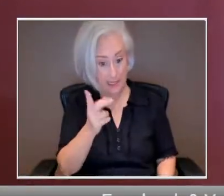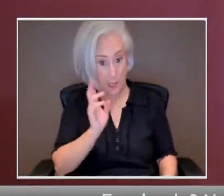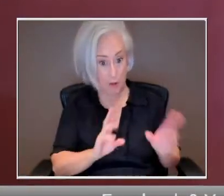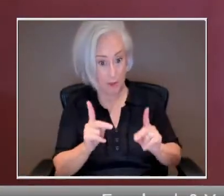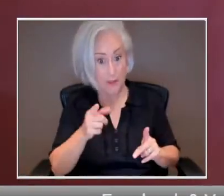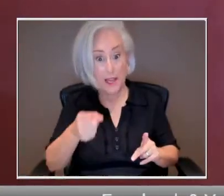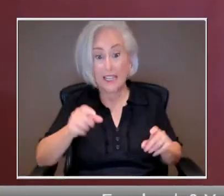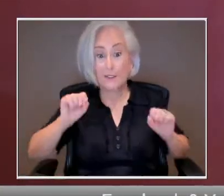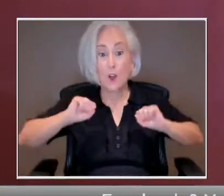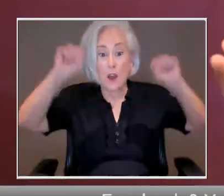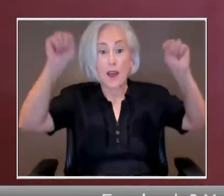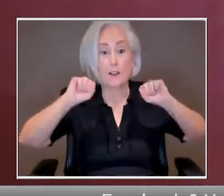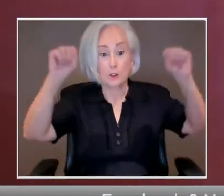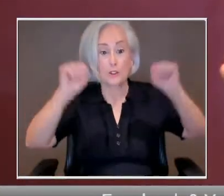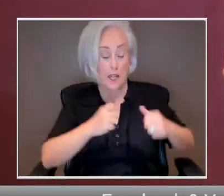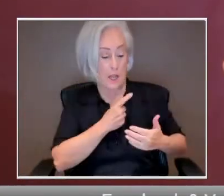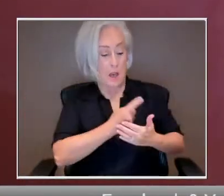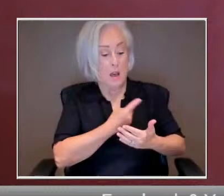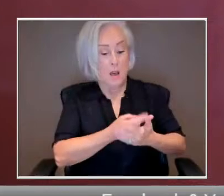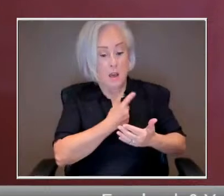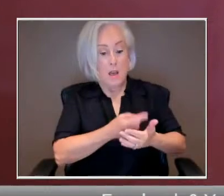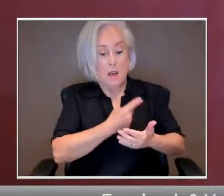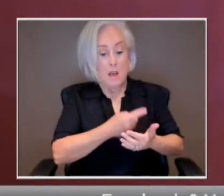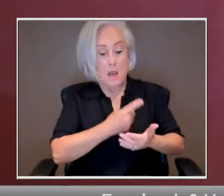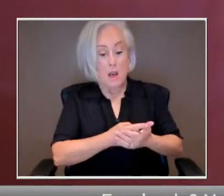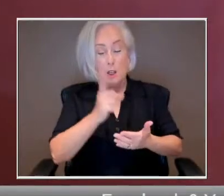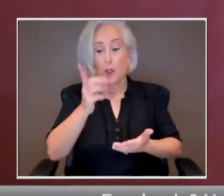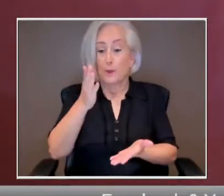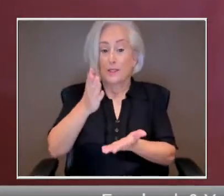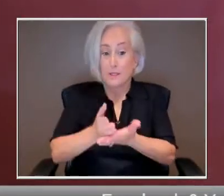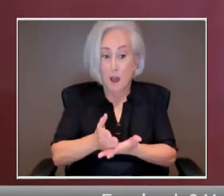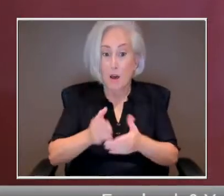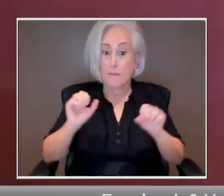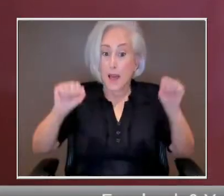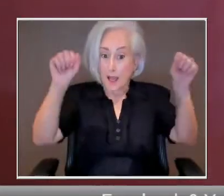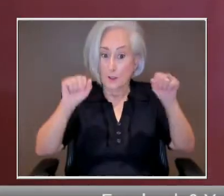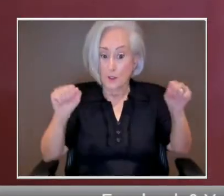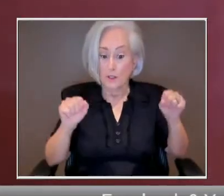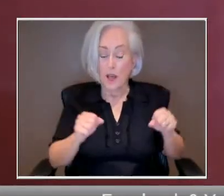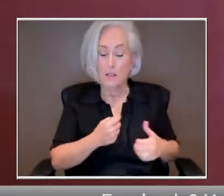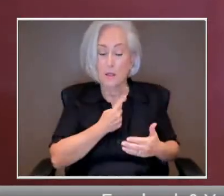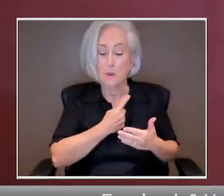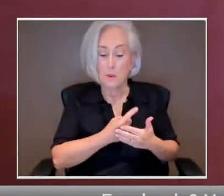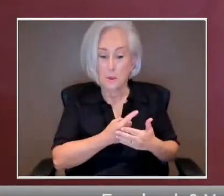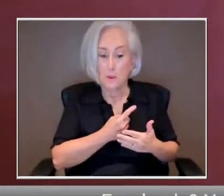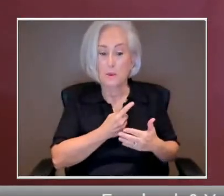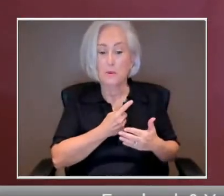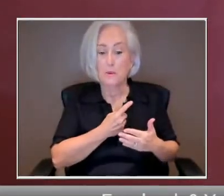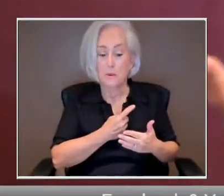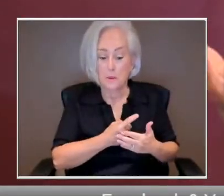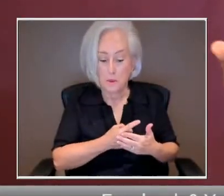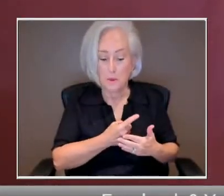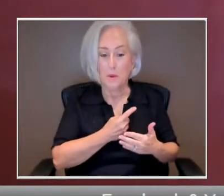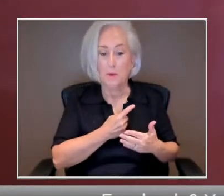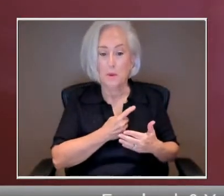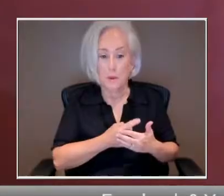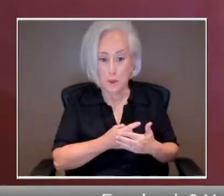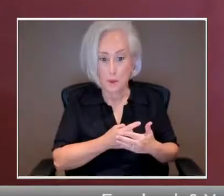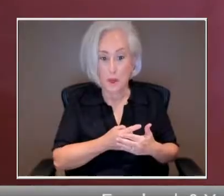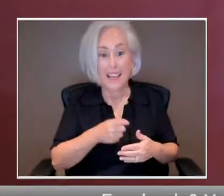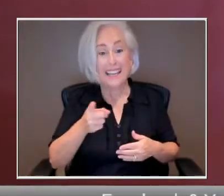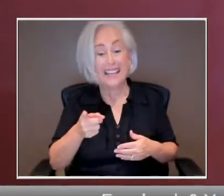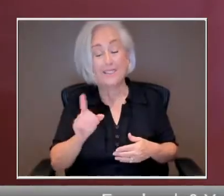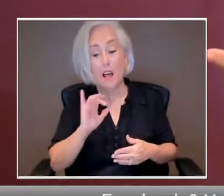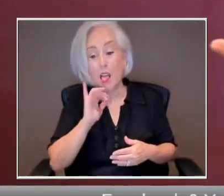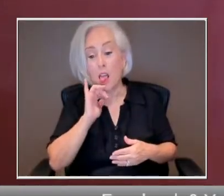heart rate goes up and it comes down after you stop exercising. Right. You know, some people it might take a little longer, but if you have an abnormal rhythm, it doesn't come back. You know, it